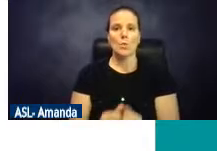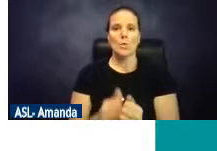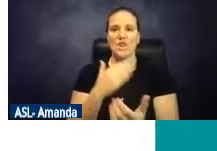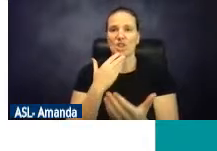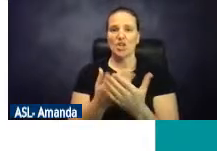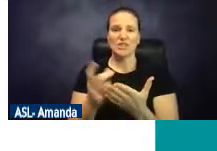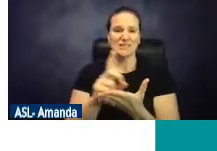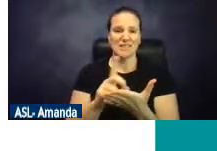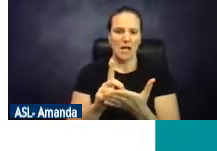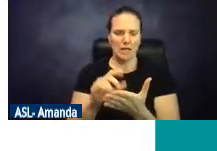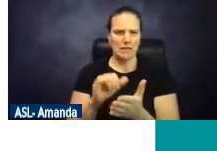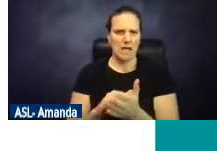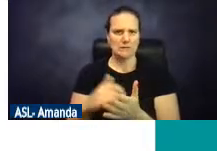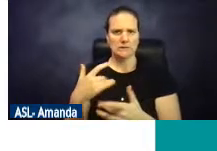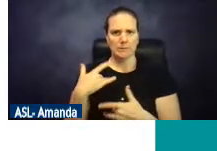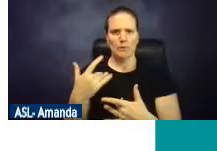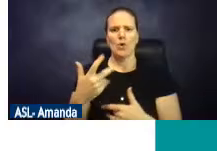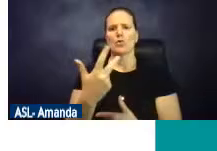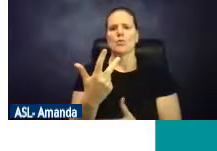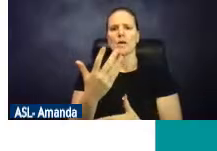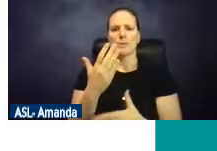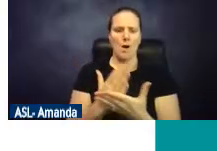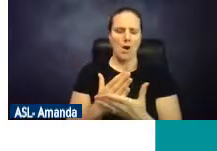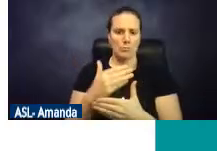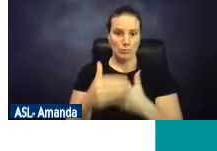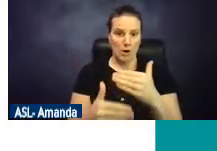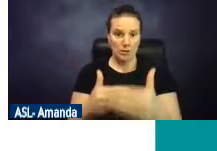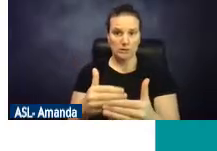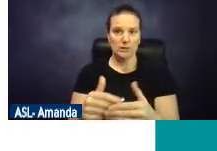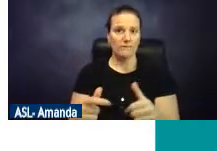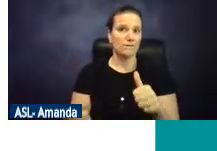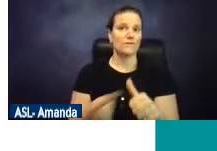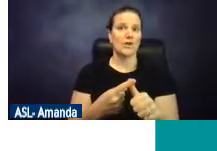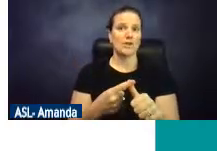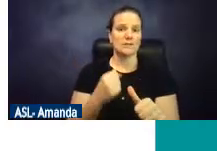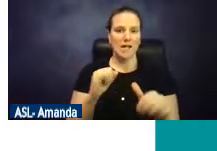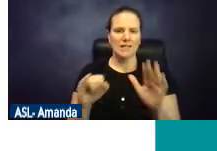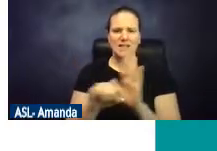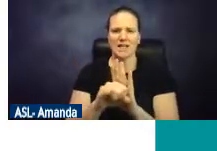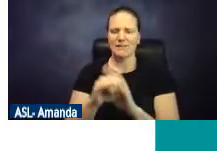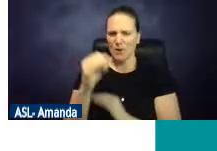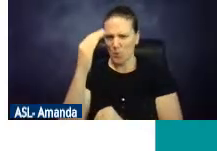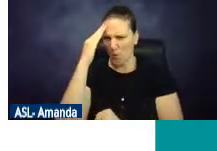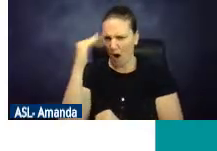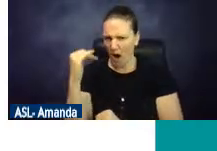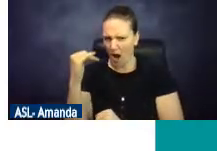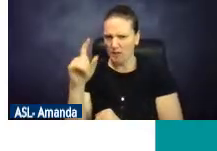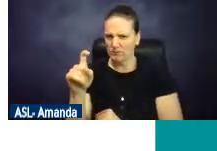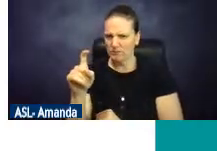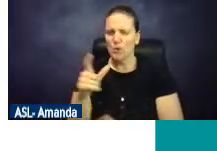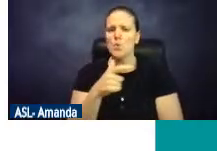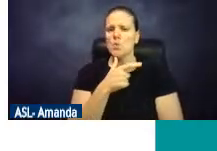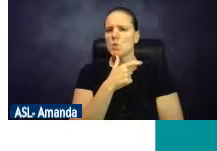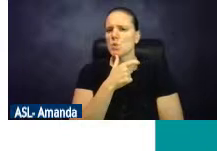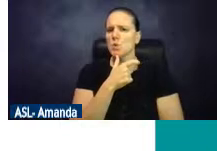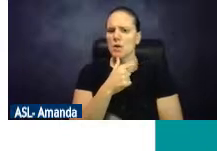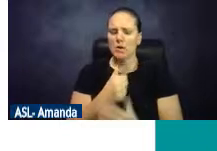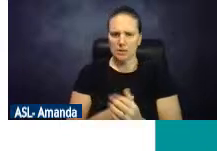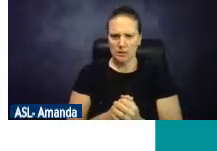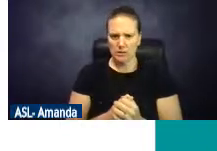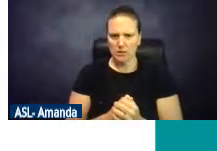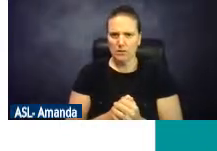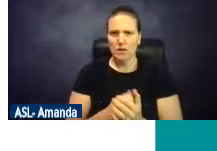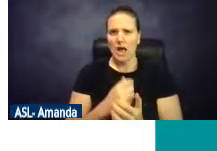a typical three-part process. And first identifying the why and the who, and